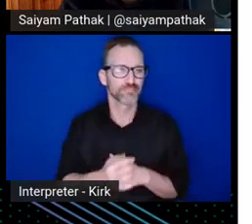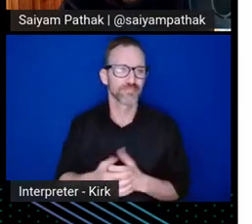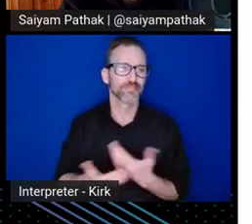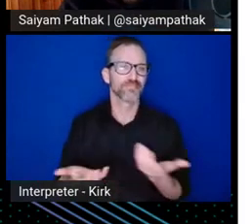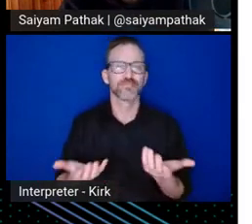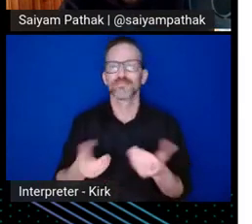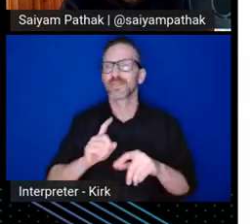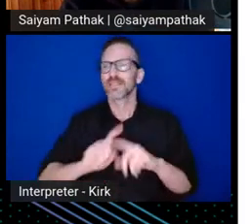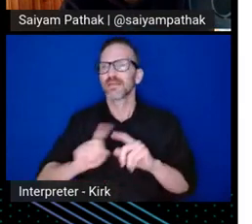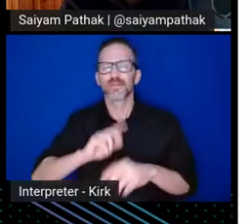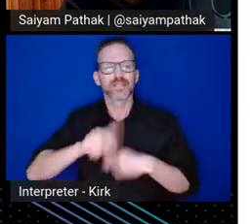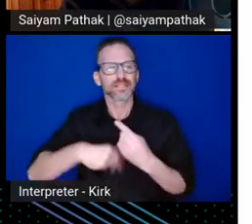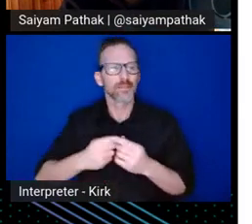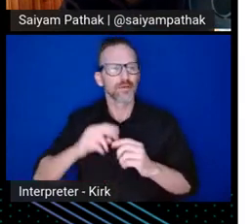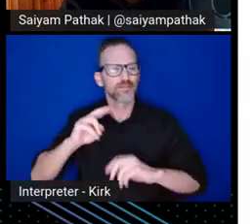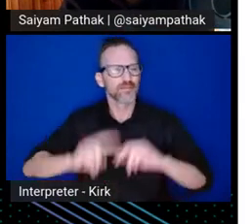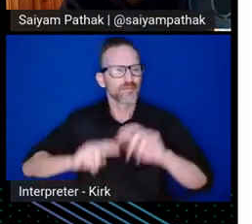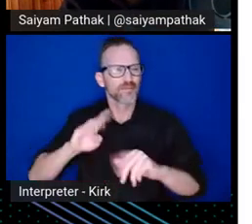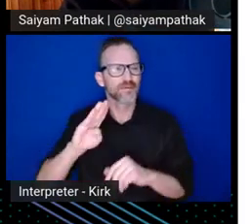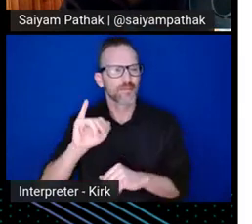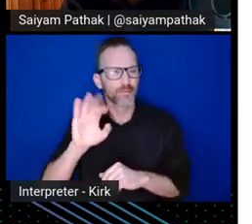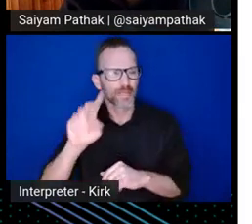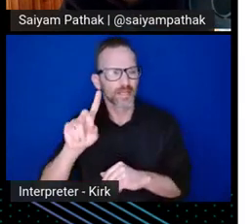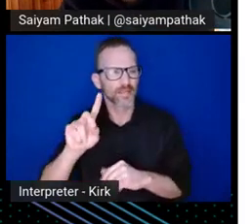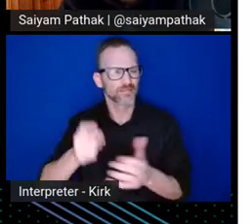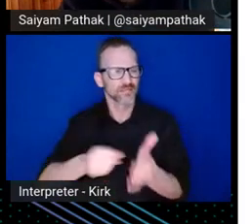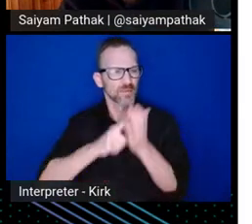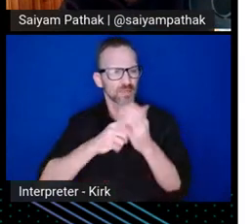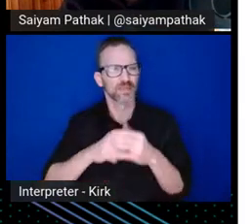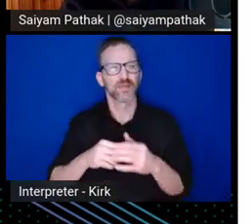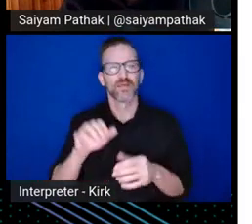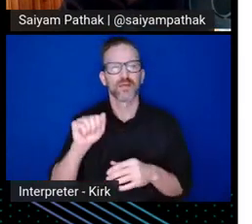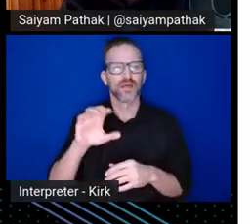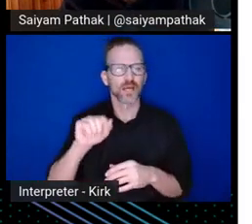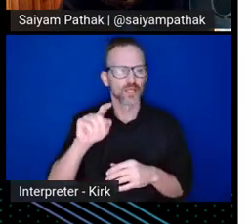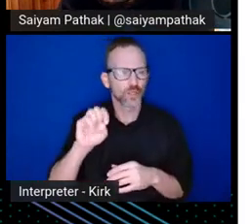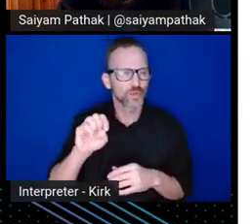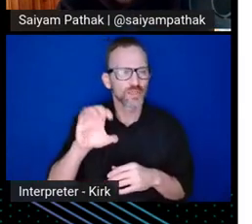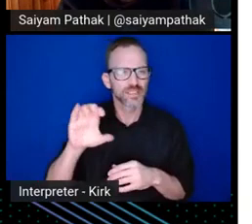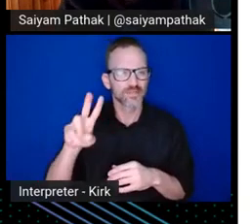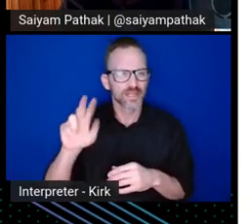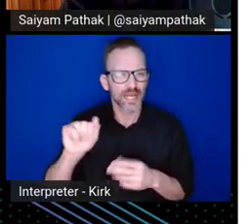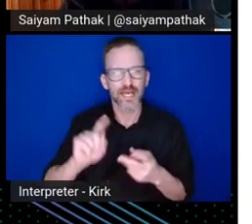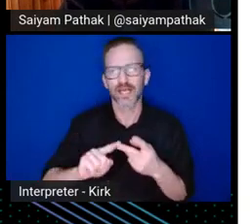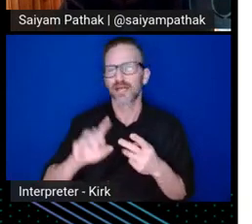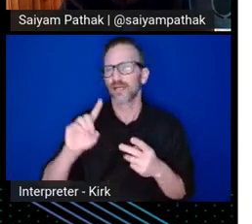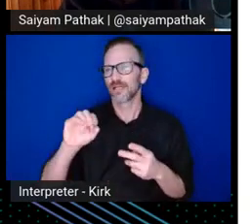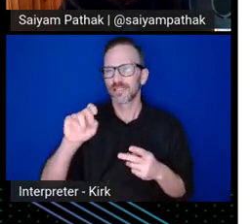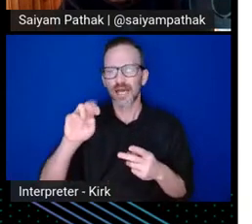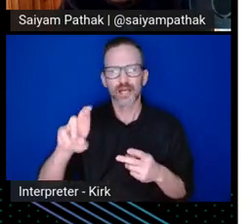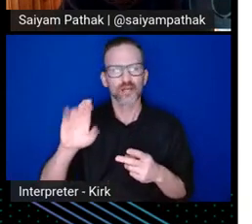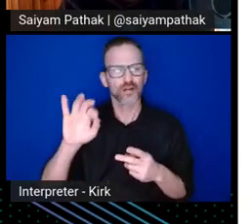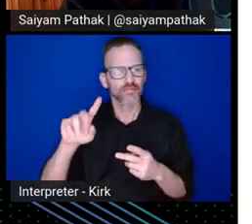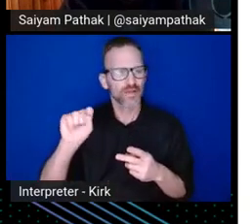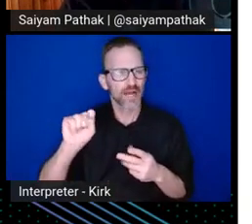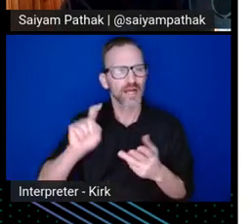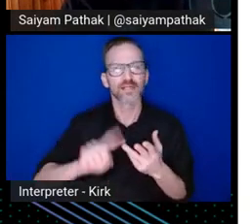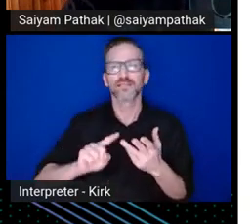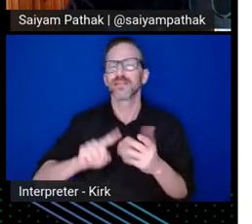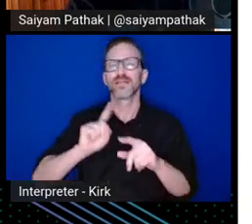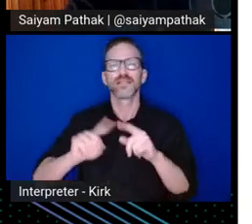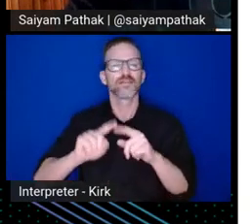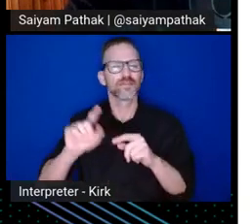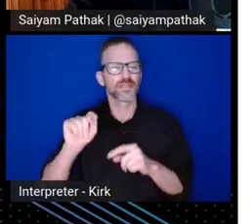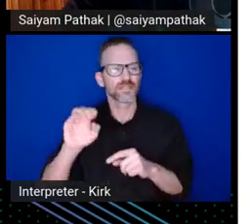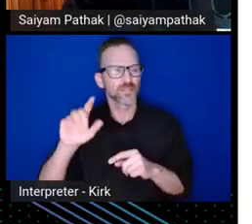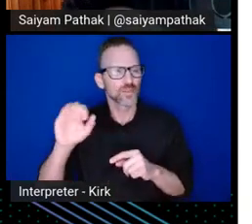different kind of builds, like you need to have a kubectl, you need to understand Docker files, you need to understand different build tooling,